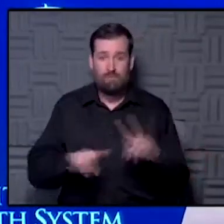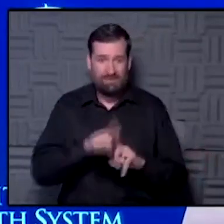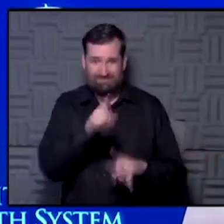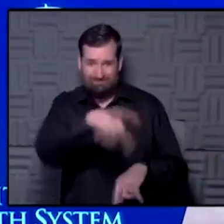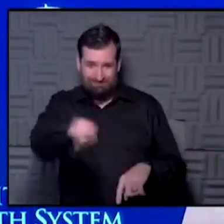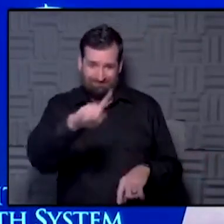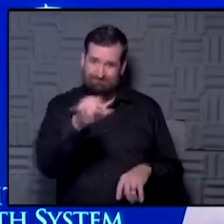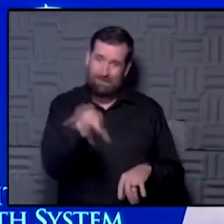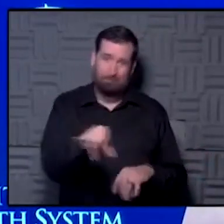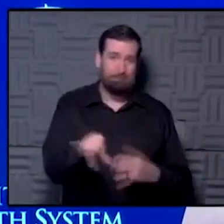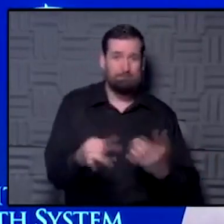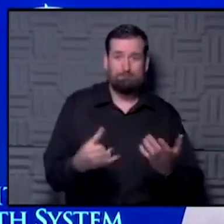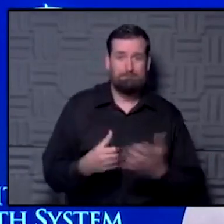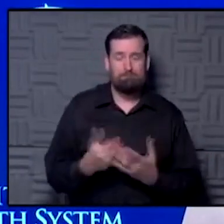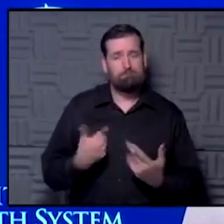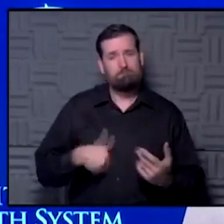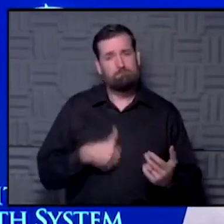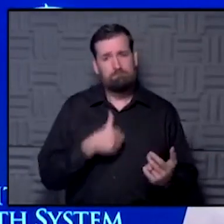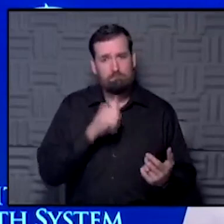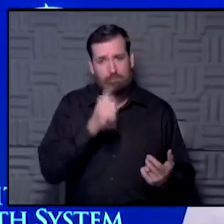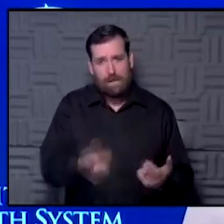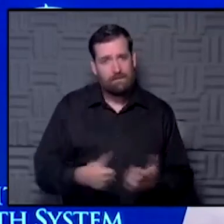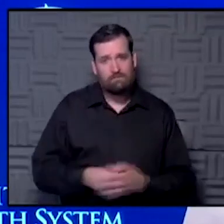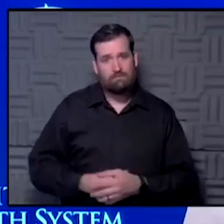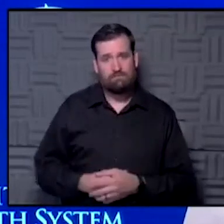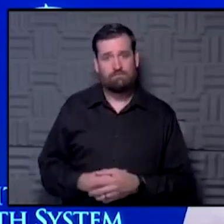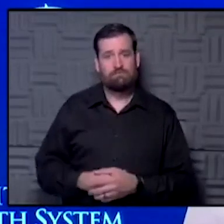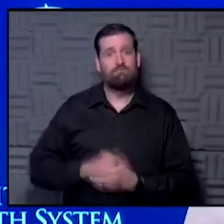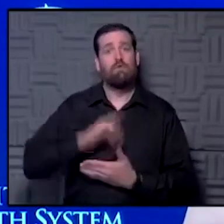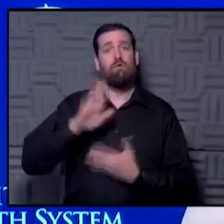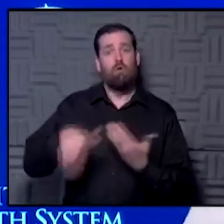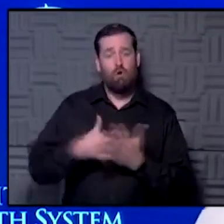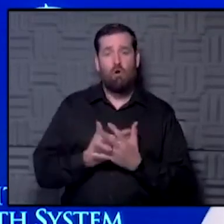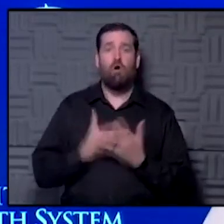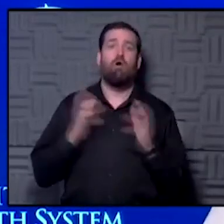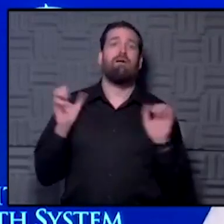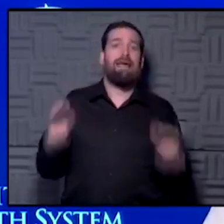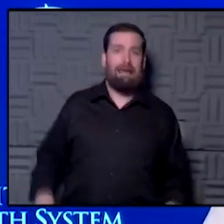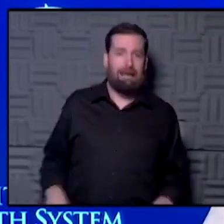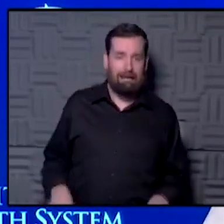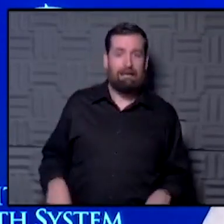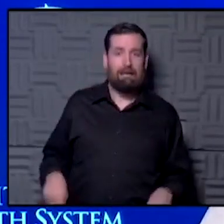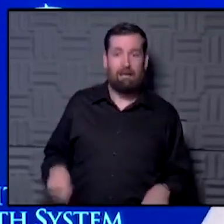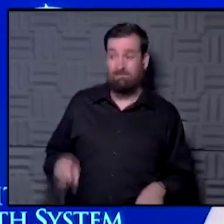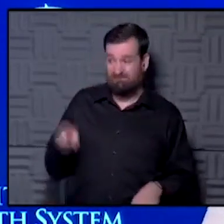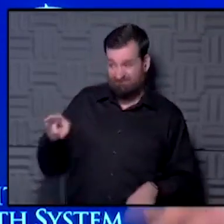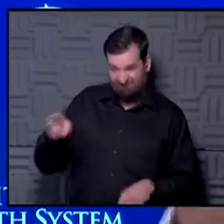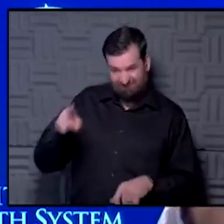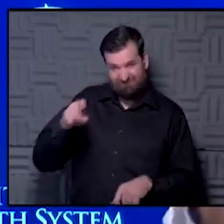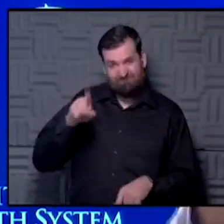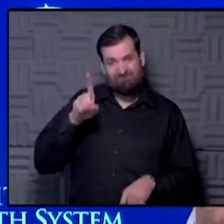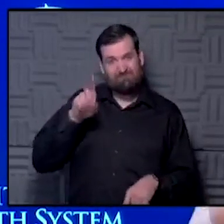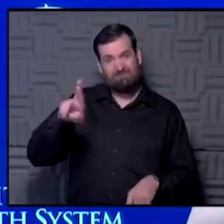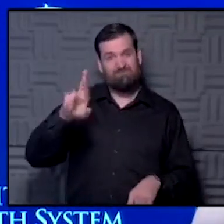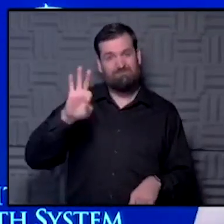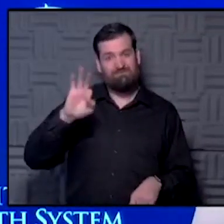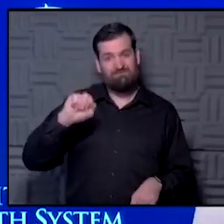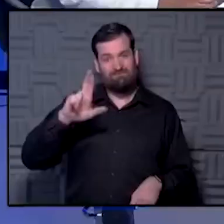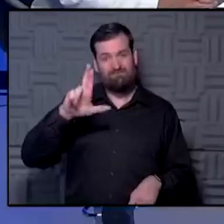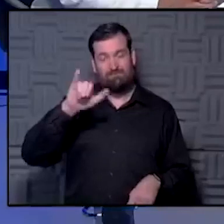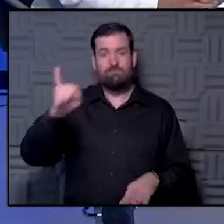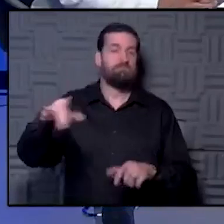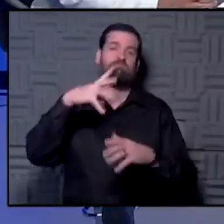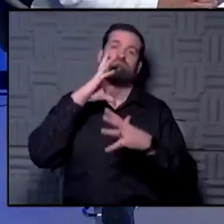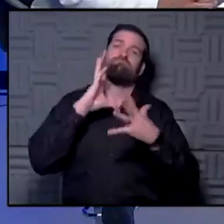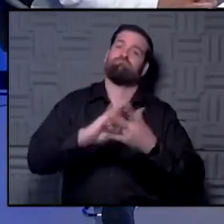you, right? None of us are. And we're all susceptible. You got to listen to this guy right here because he tells you the